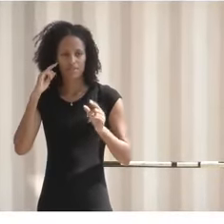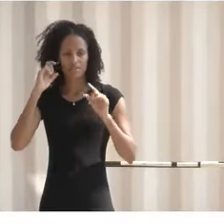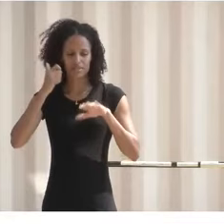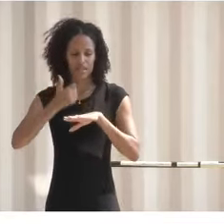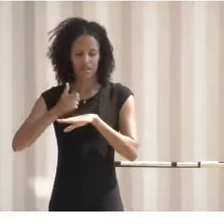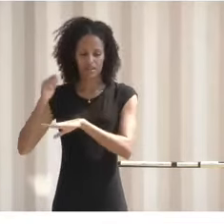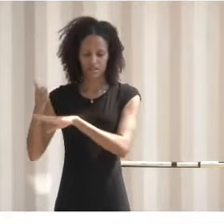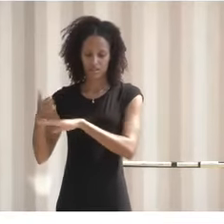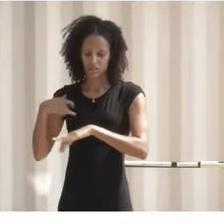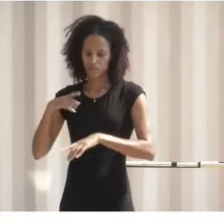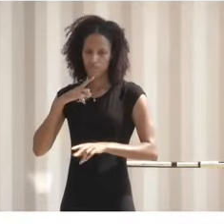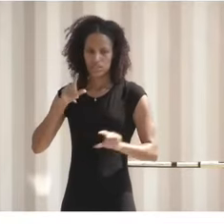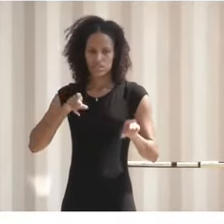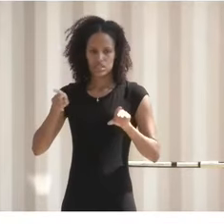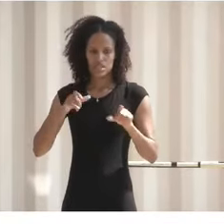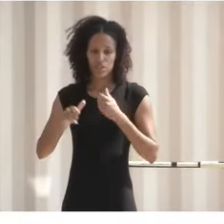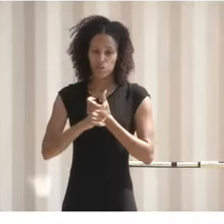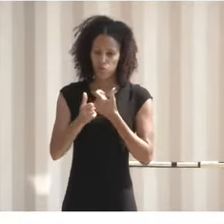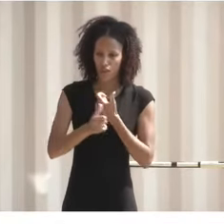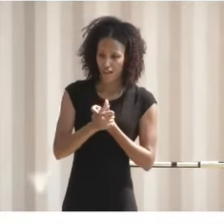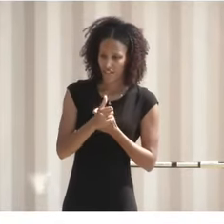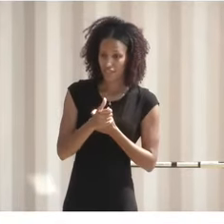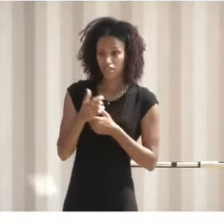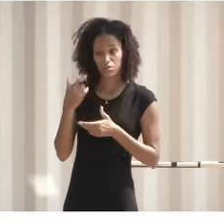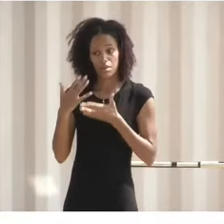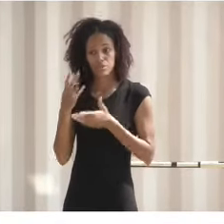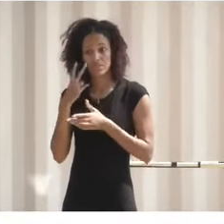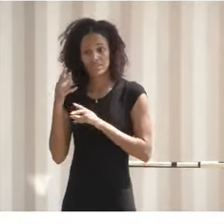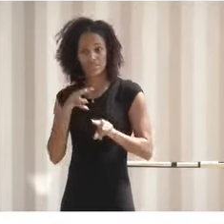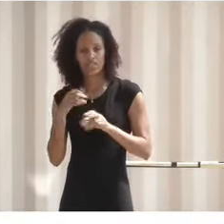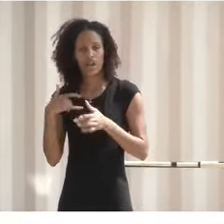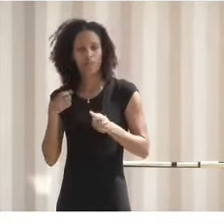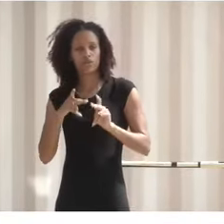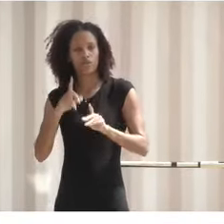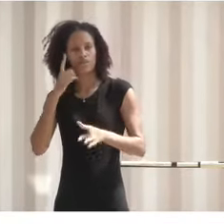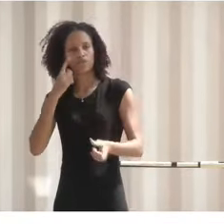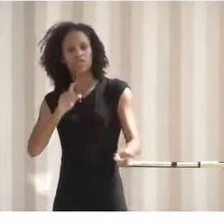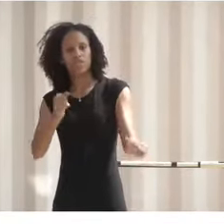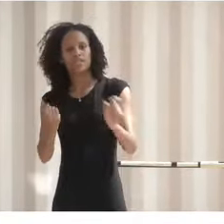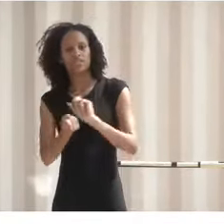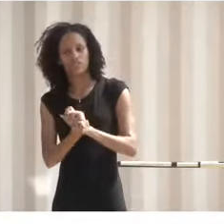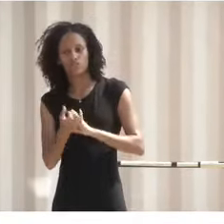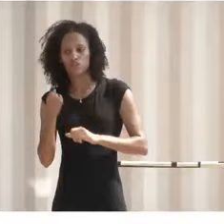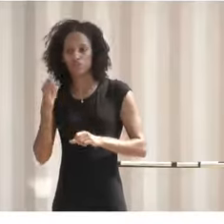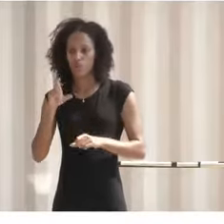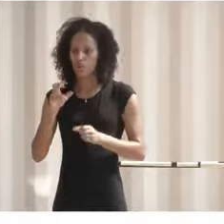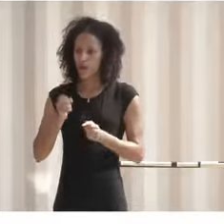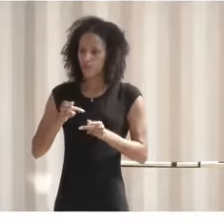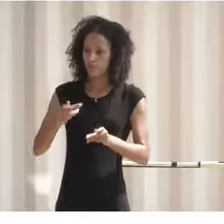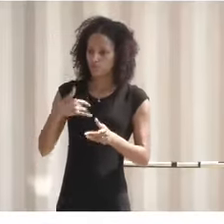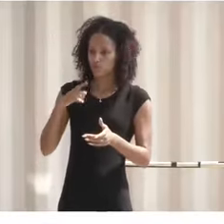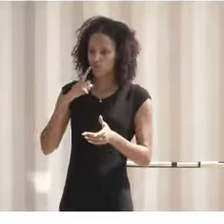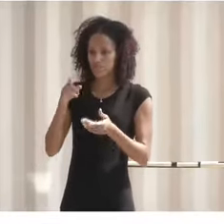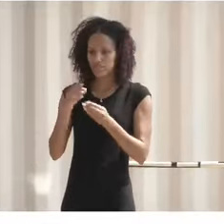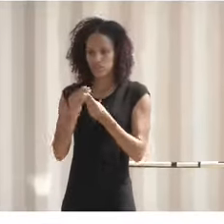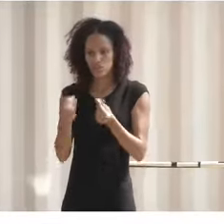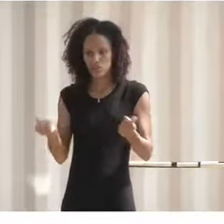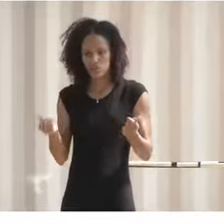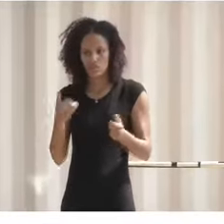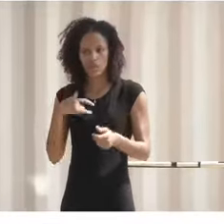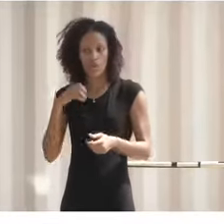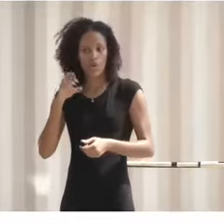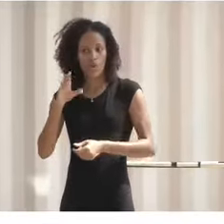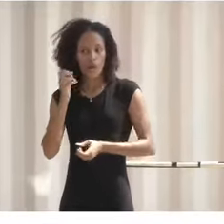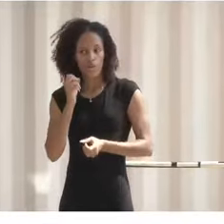of looking at threats as an opportunity for change, an opportunity to try new solutions, an opportunity